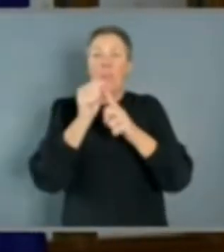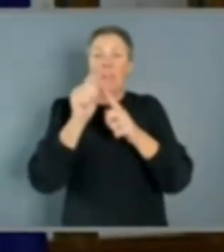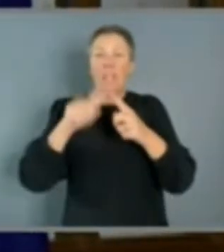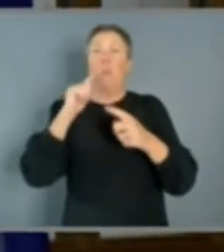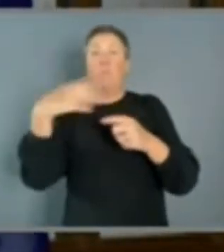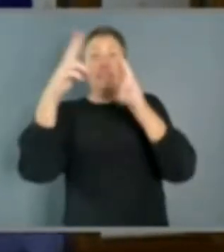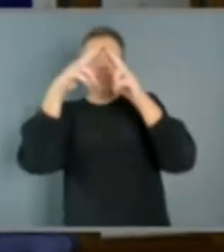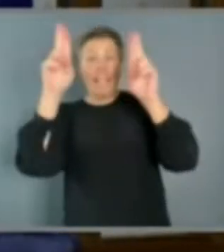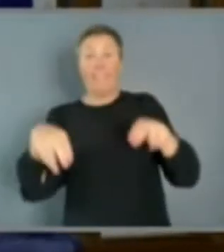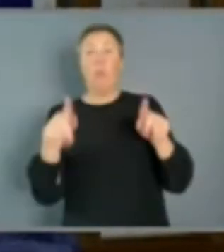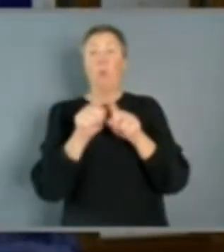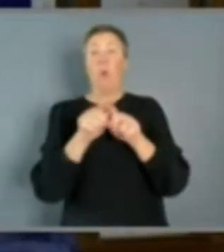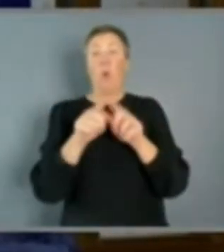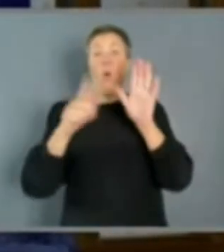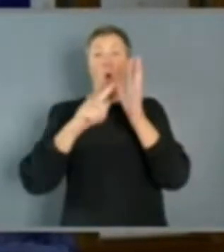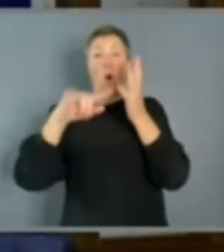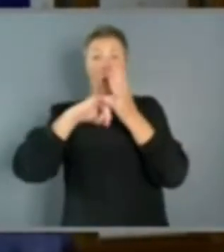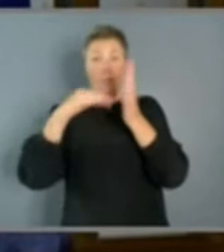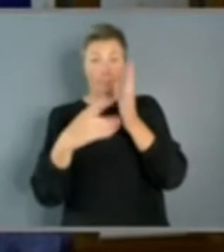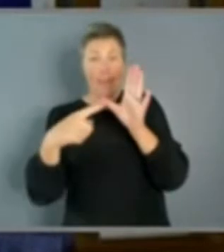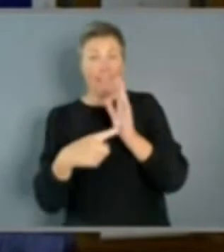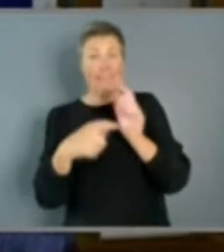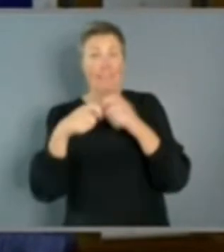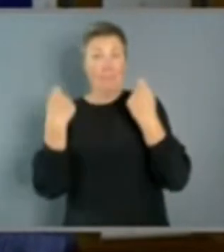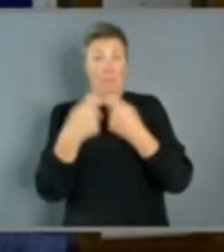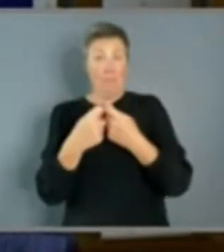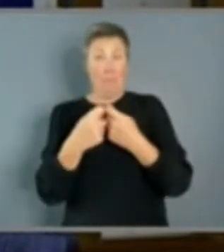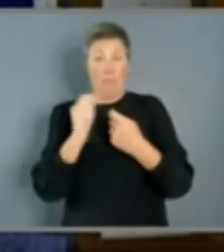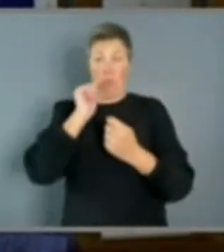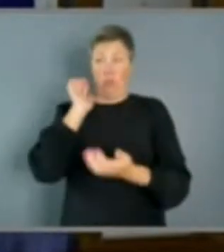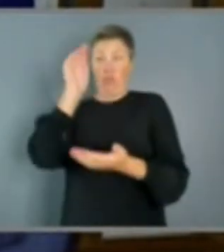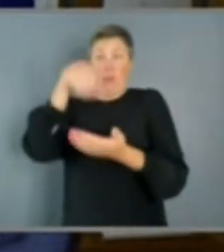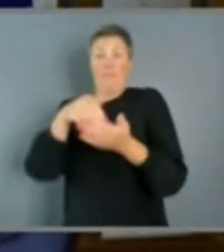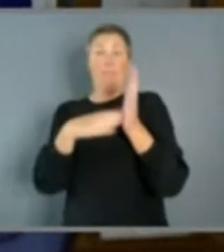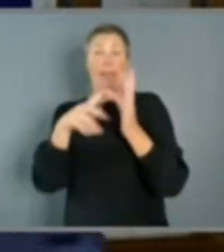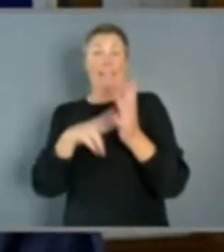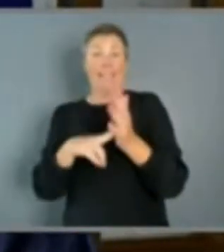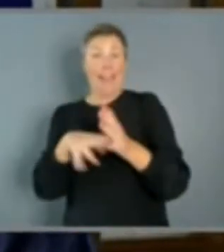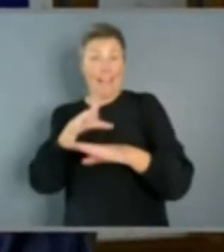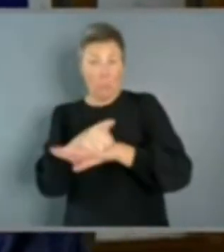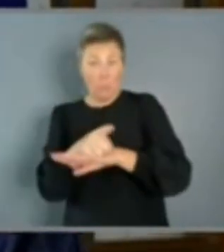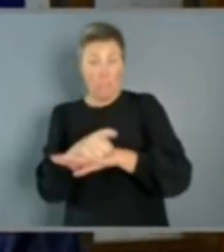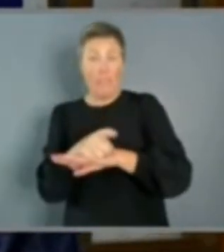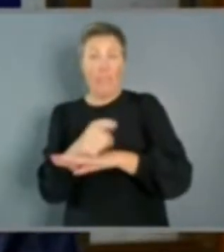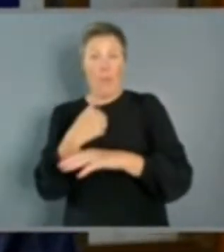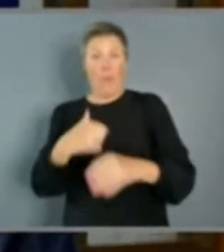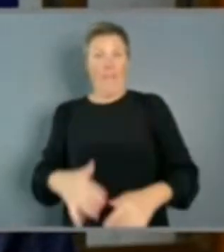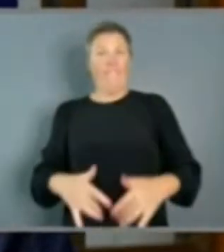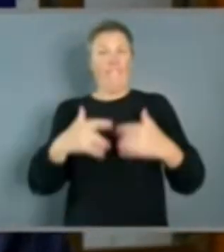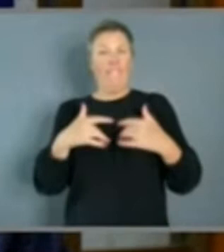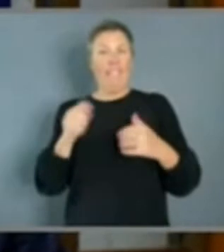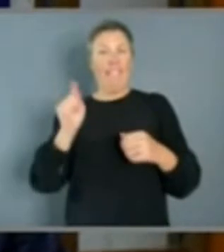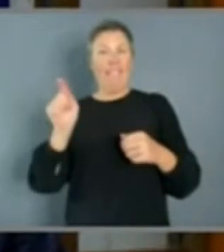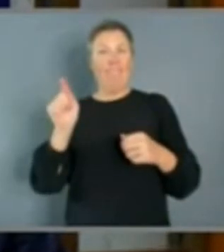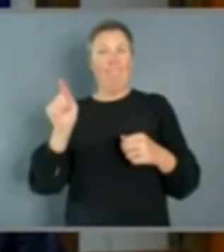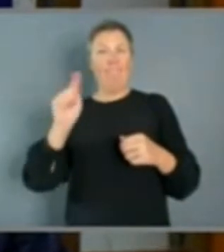AUSMAT team. The AUSMAT team, which will be in country on Monday next week, we expect, will also do